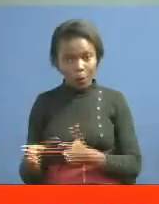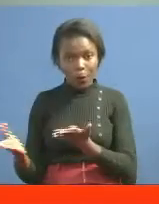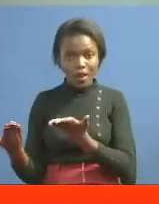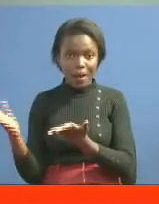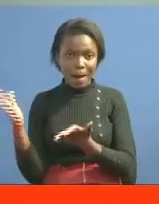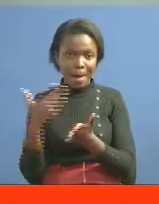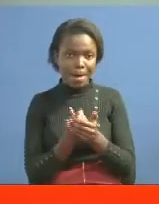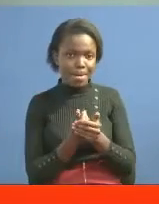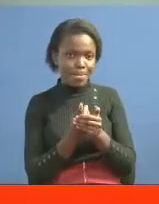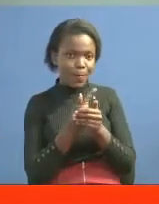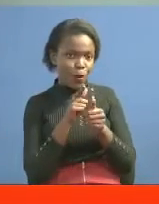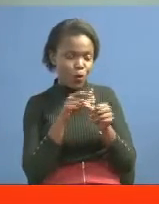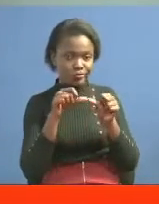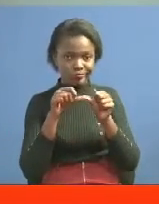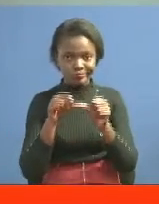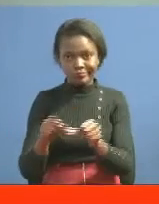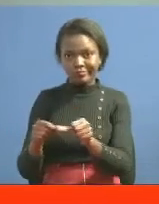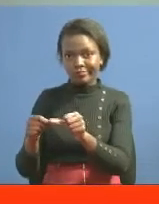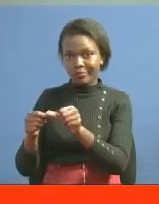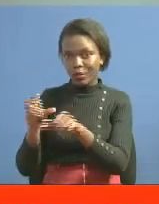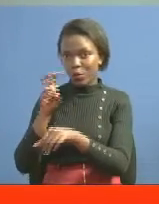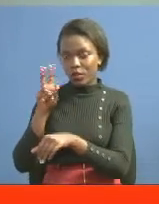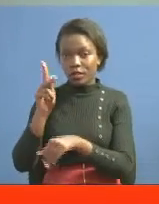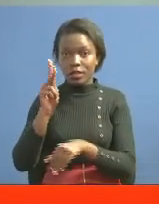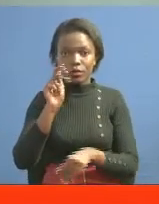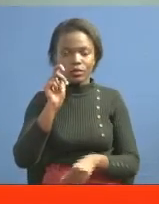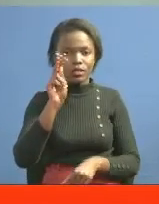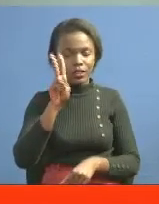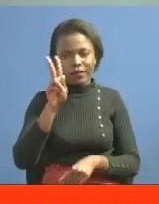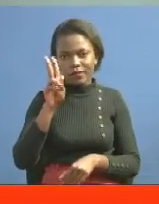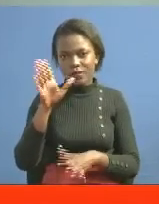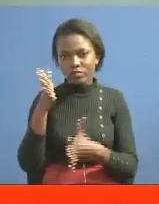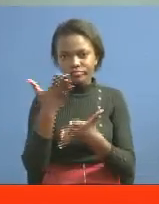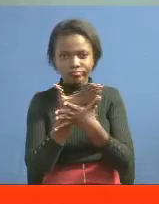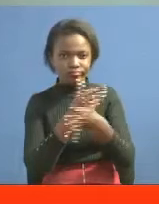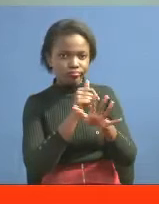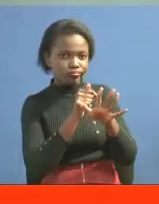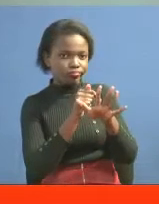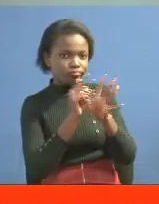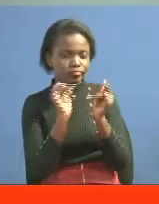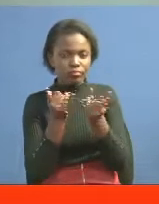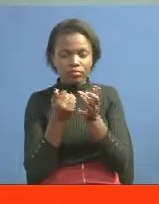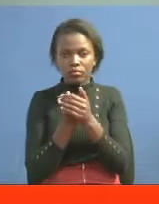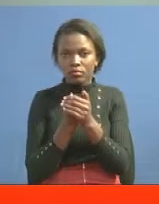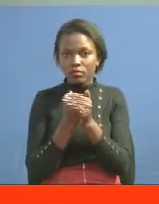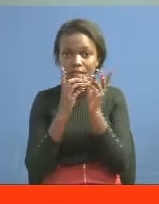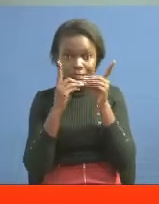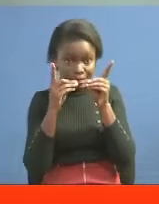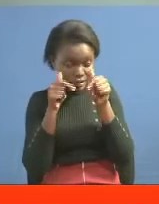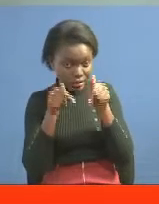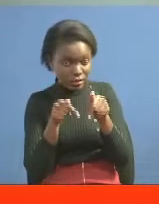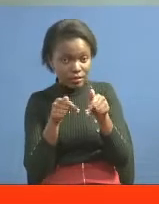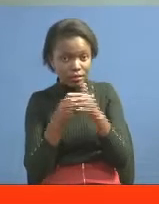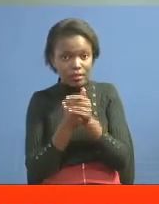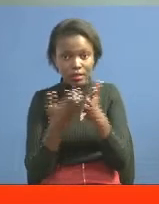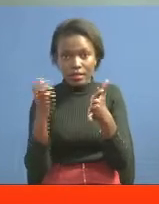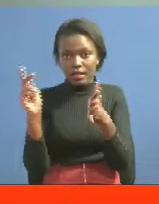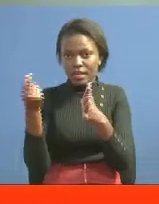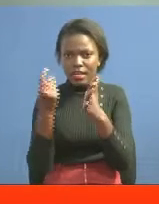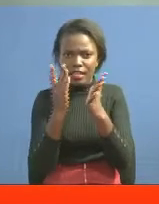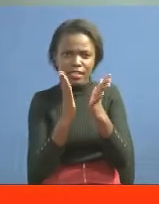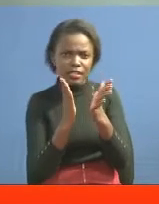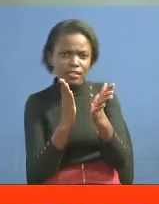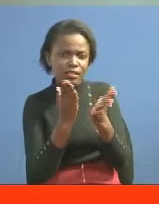Welcome back. You're still watching KUTV Primetime News, and we are back with this particular conversation that involves Kenya's economy